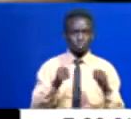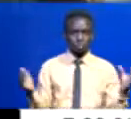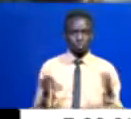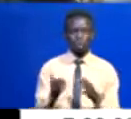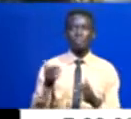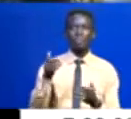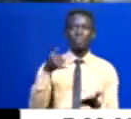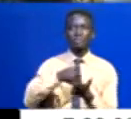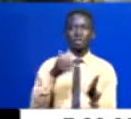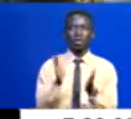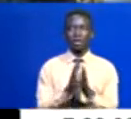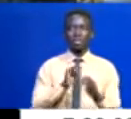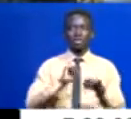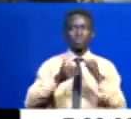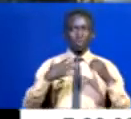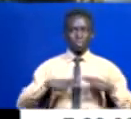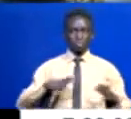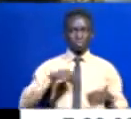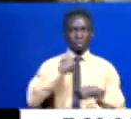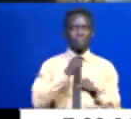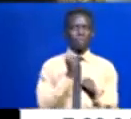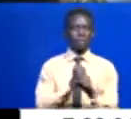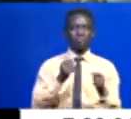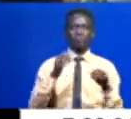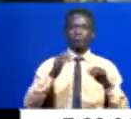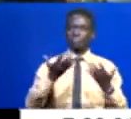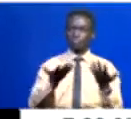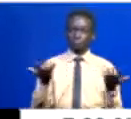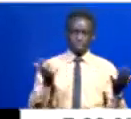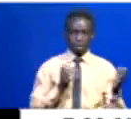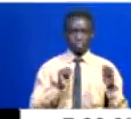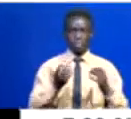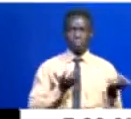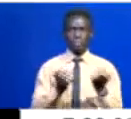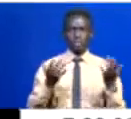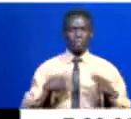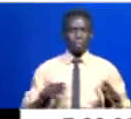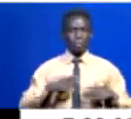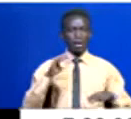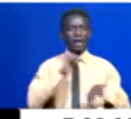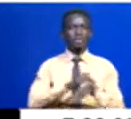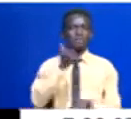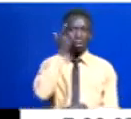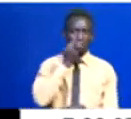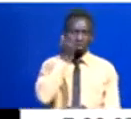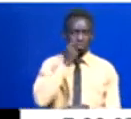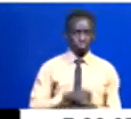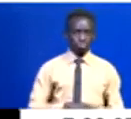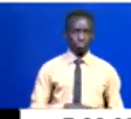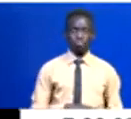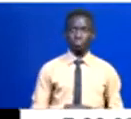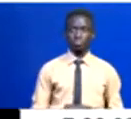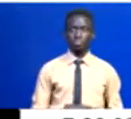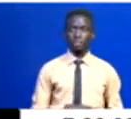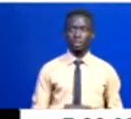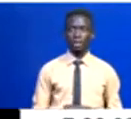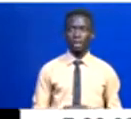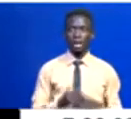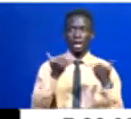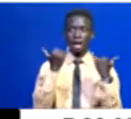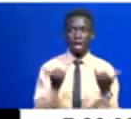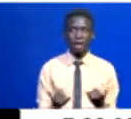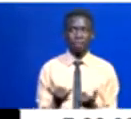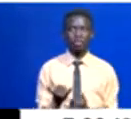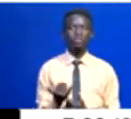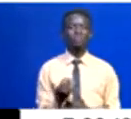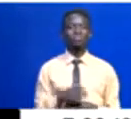michezo kuwezesha wanariadha kupokea malipo ya kustaafu. The sad reality is that the shelf